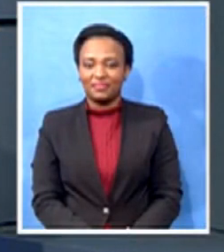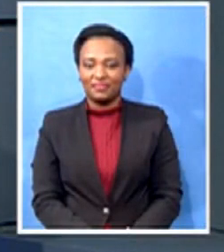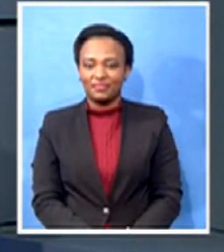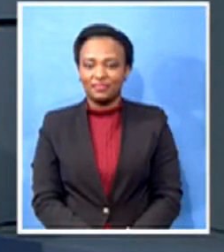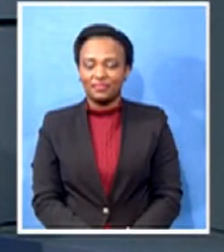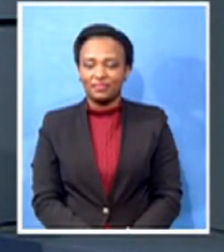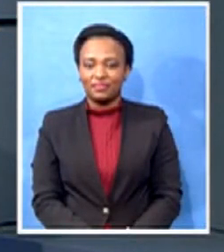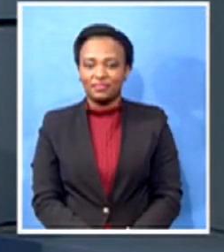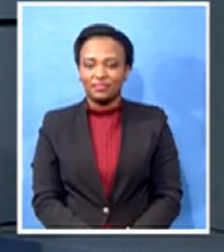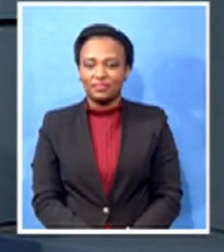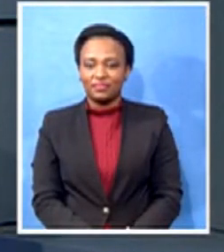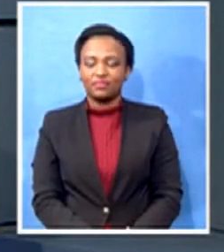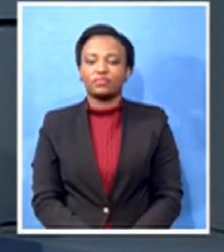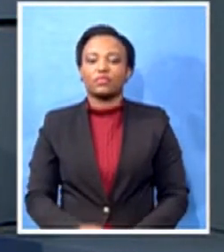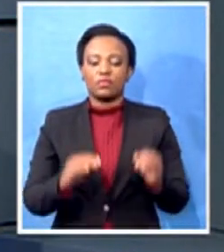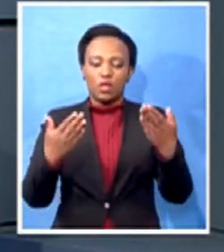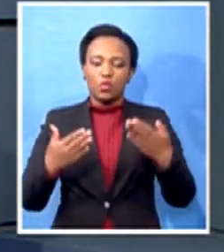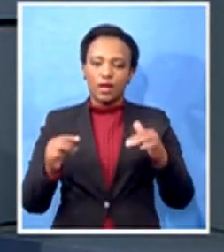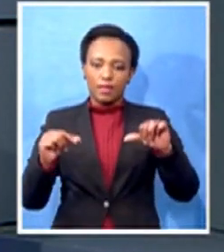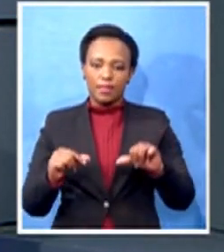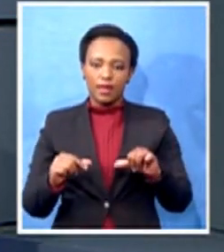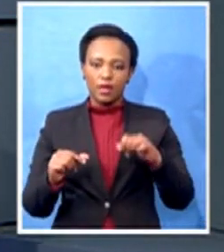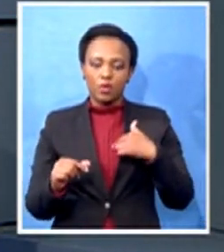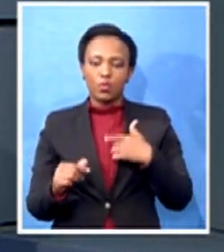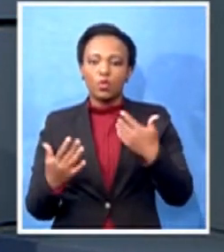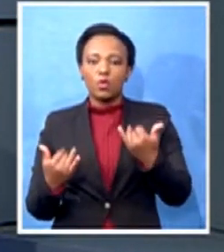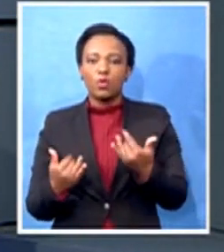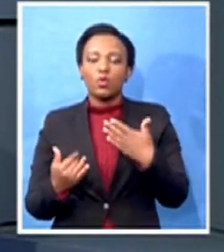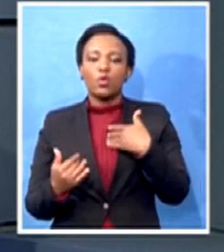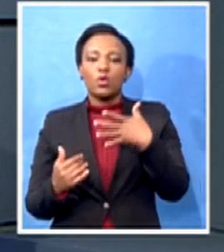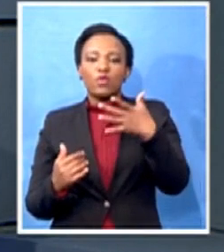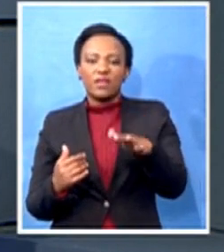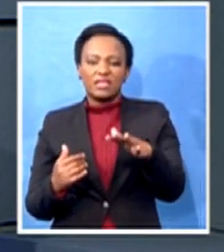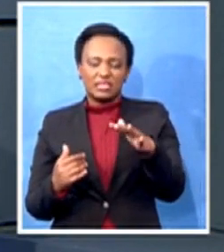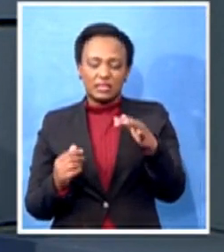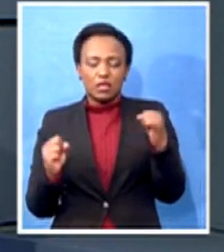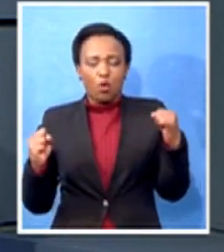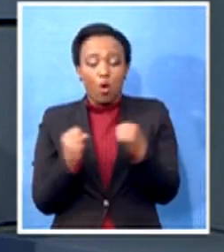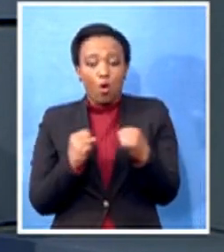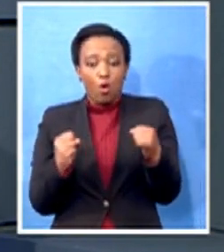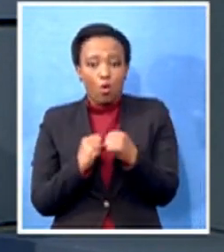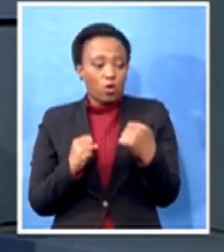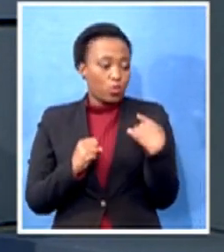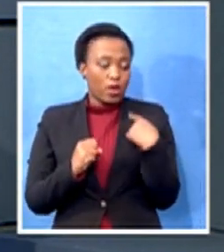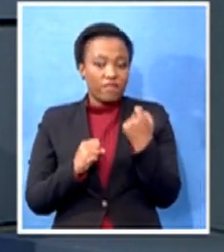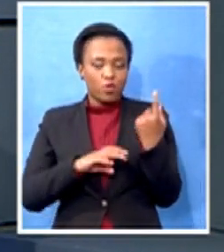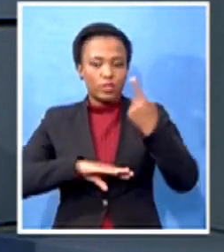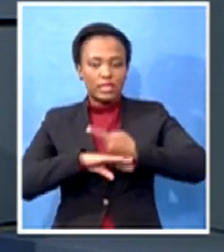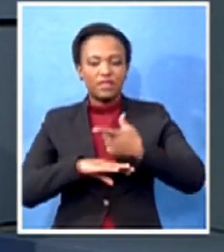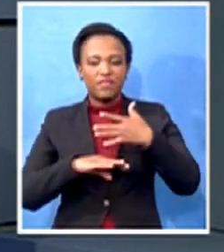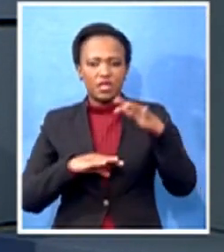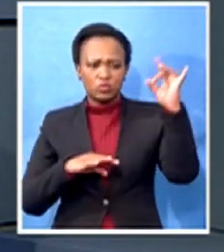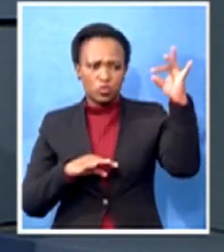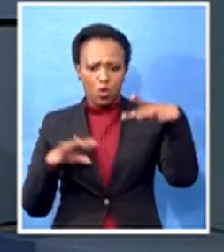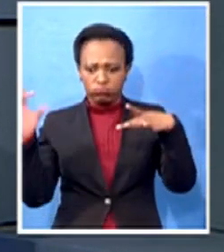Well, the cold snap that hit the country over the few days did not only bring snow and rain to large areas off the Eastern Cape,